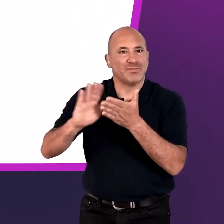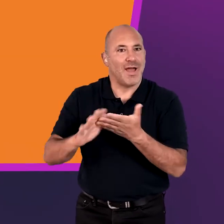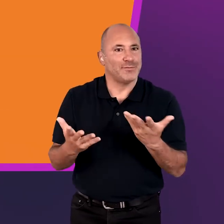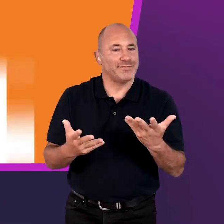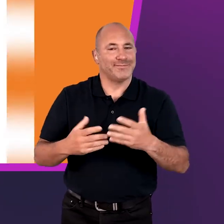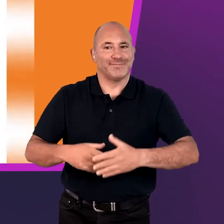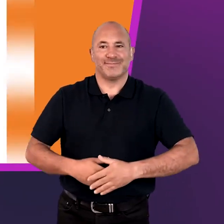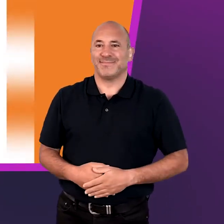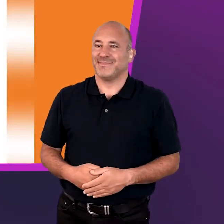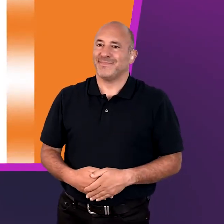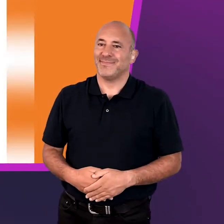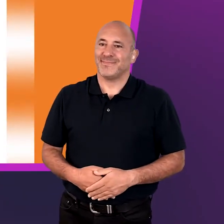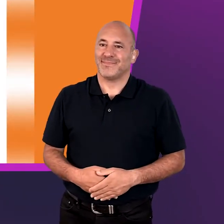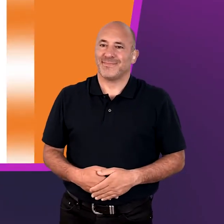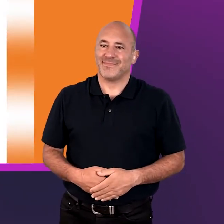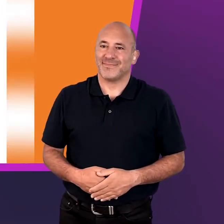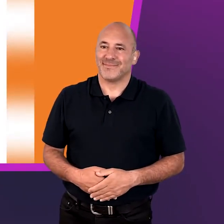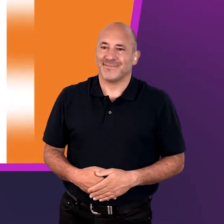danger.